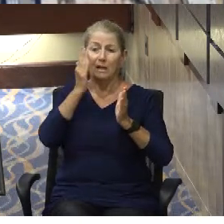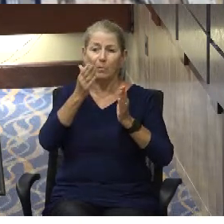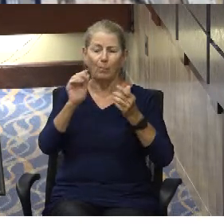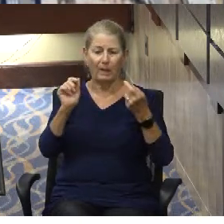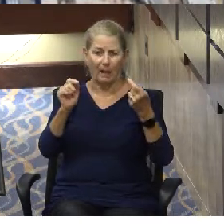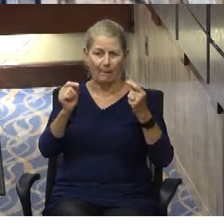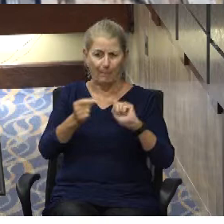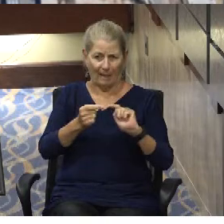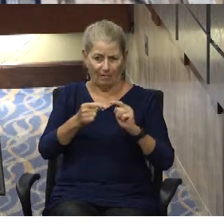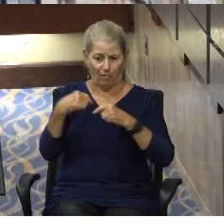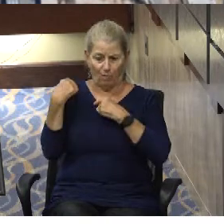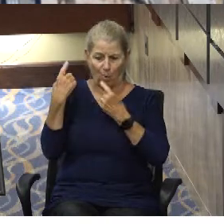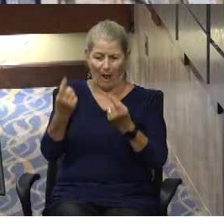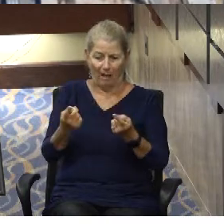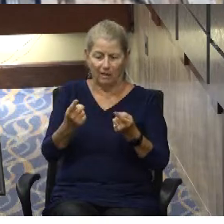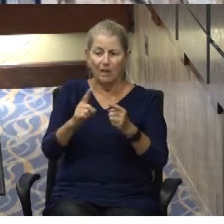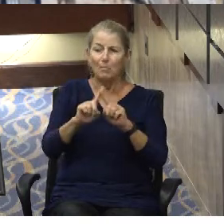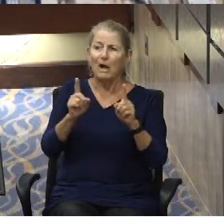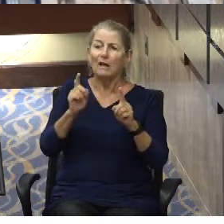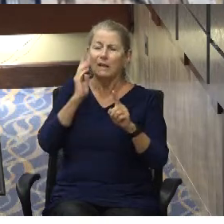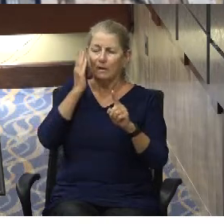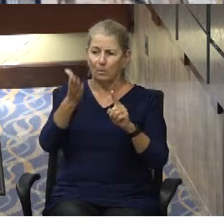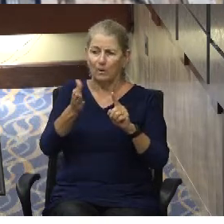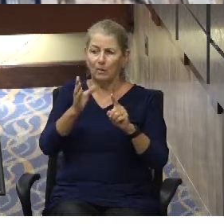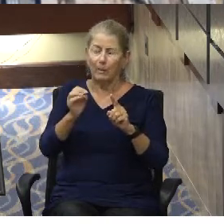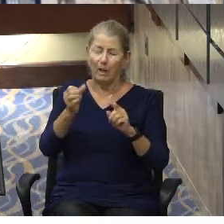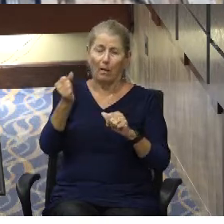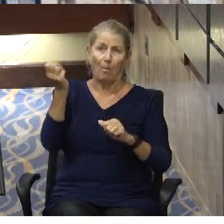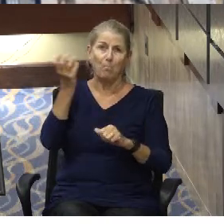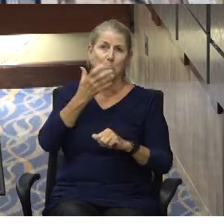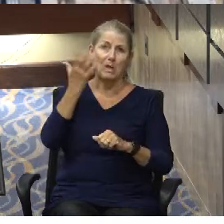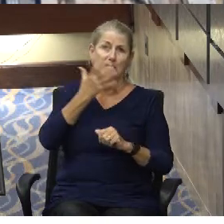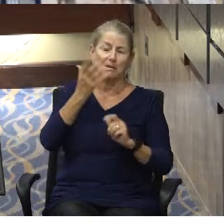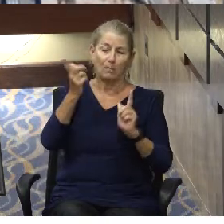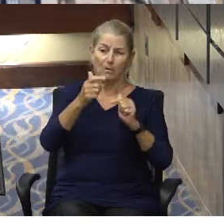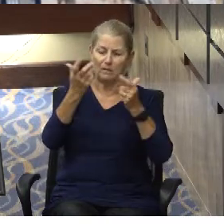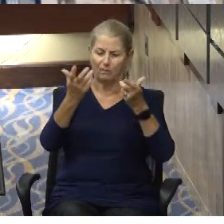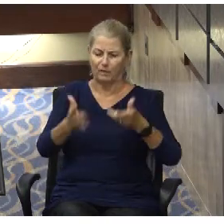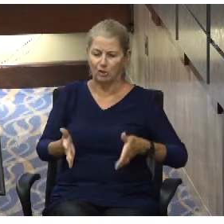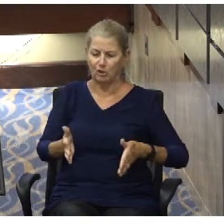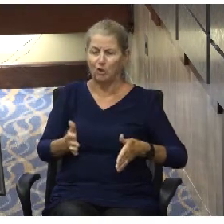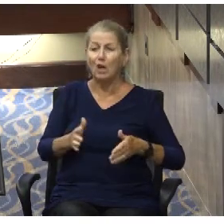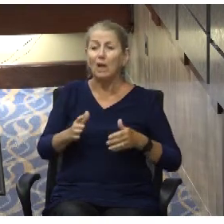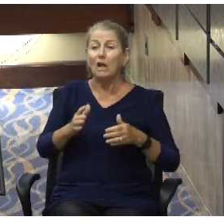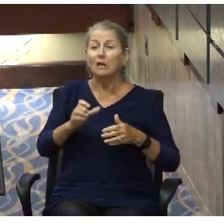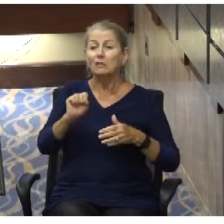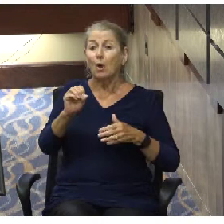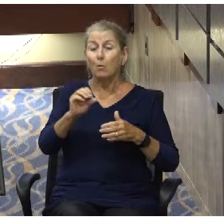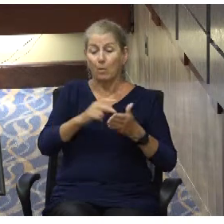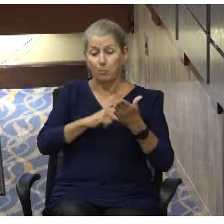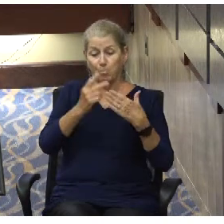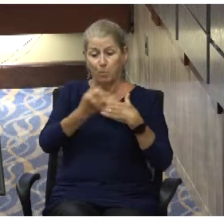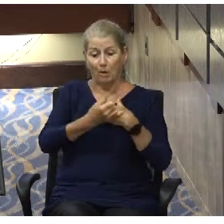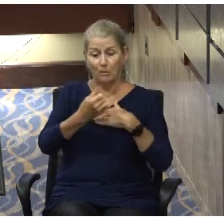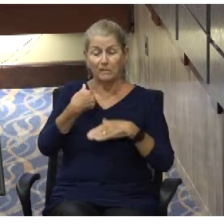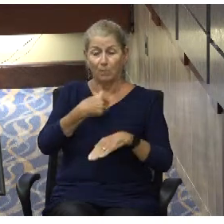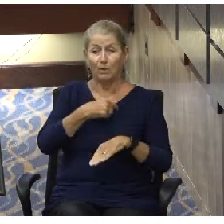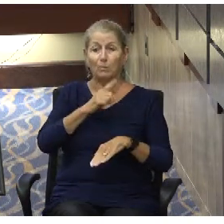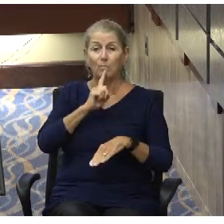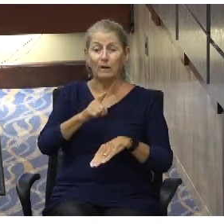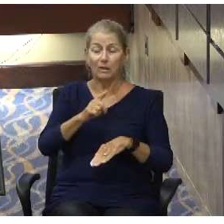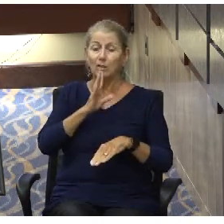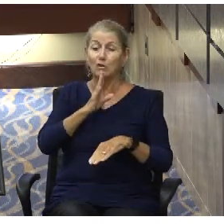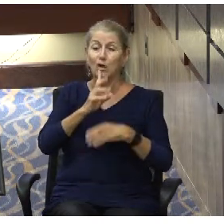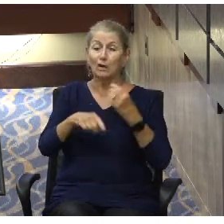painful while, but it will be amazing once it's done. And so the projects that we're really talking about are the